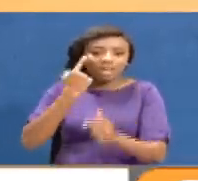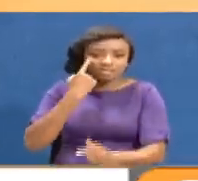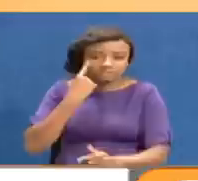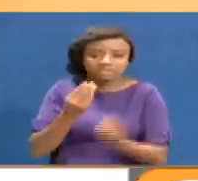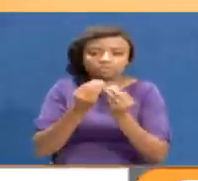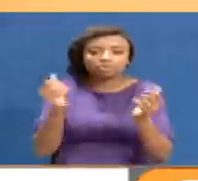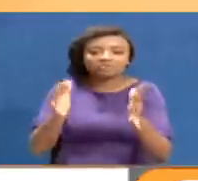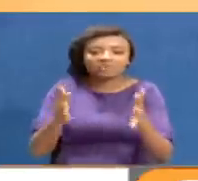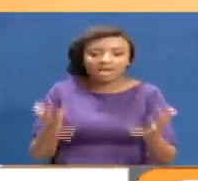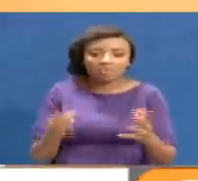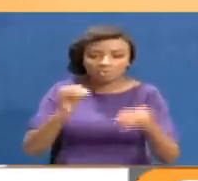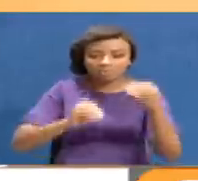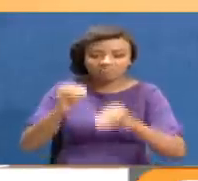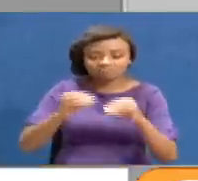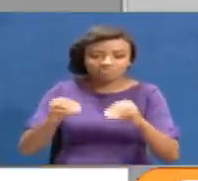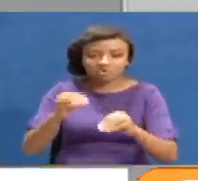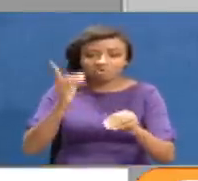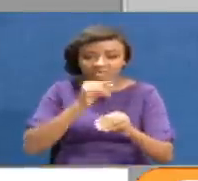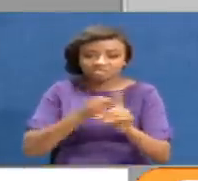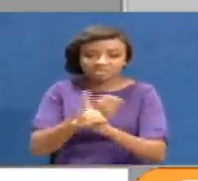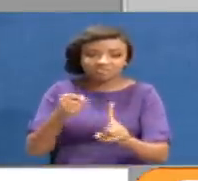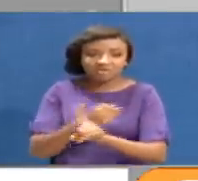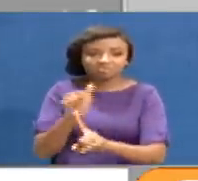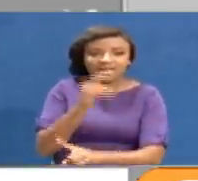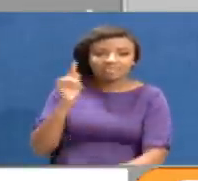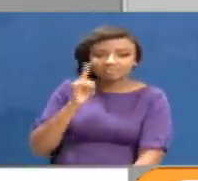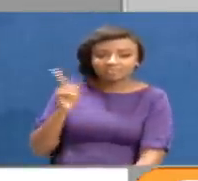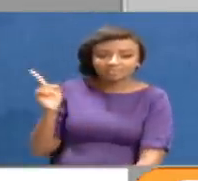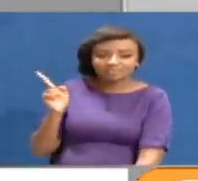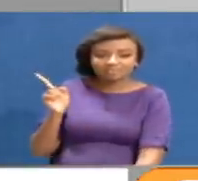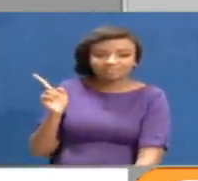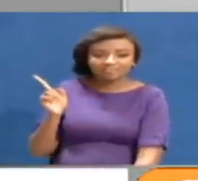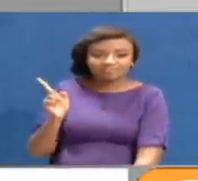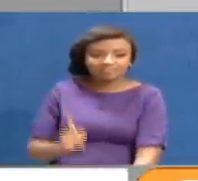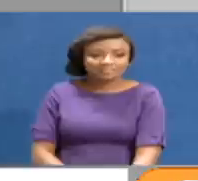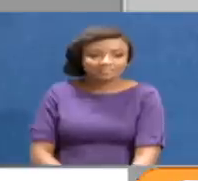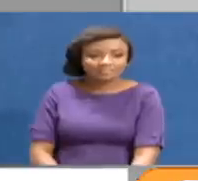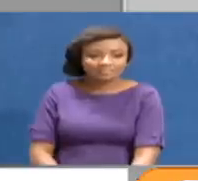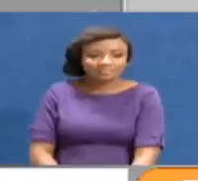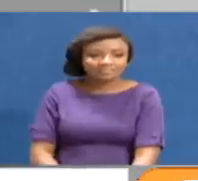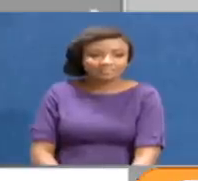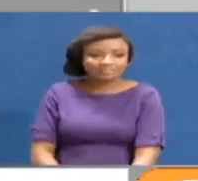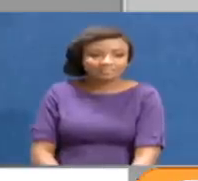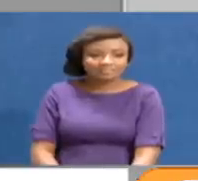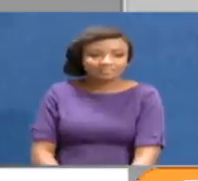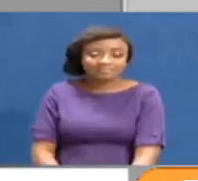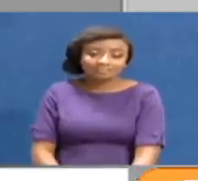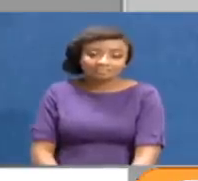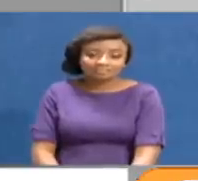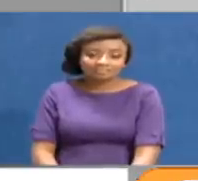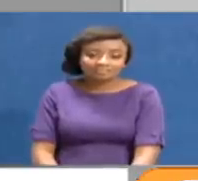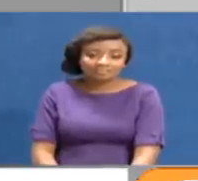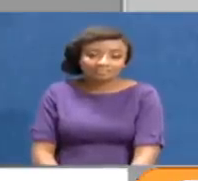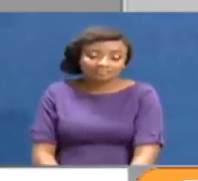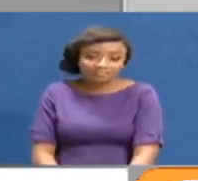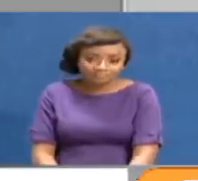all there. Duku Wakibobo says, ask Honorable Kimunya, why don't we have a referendum alongside 2022 elections to